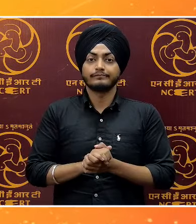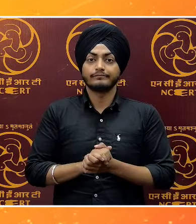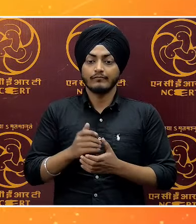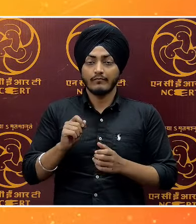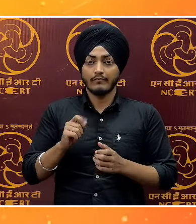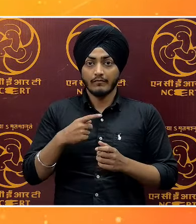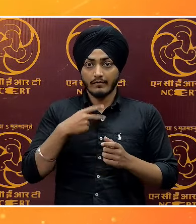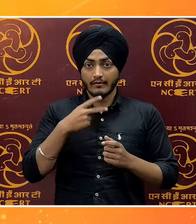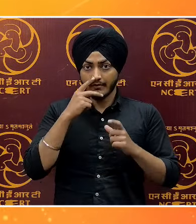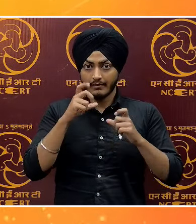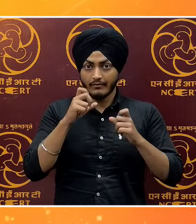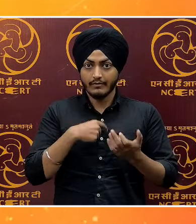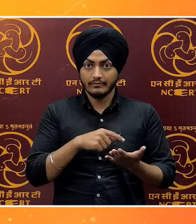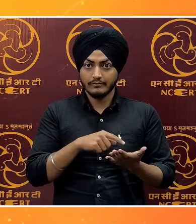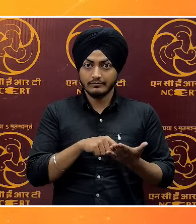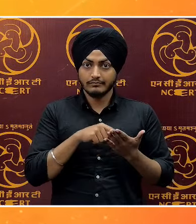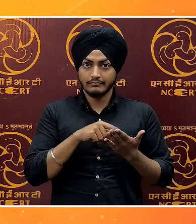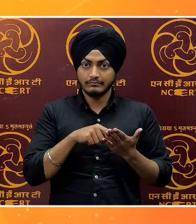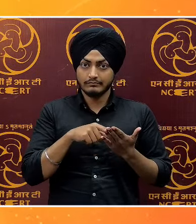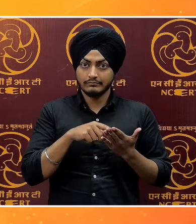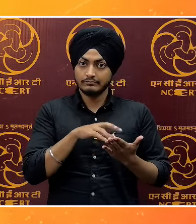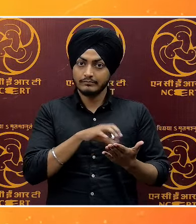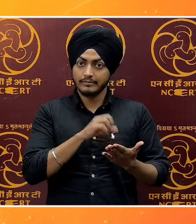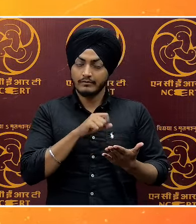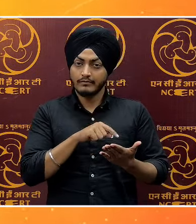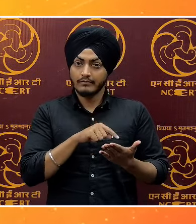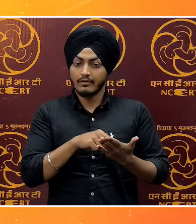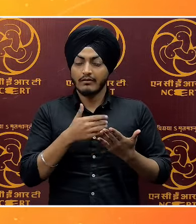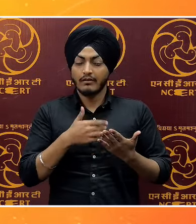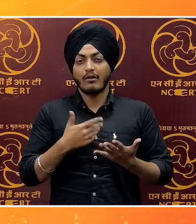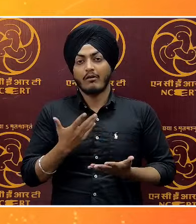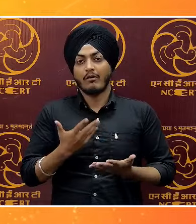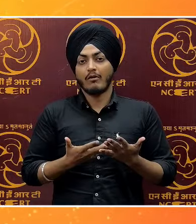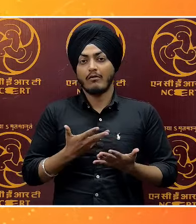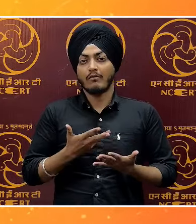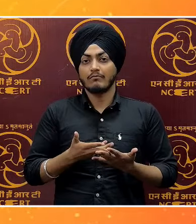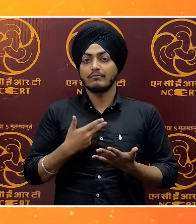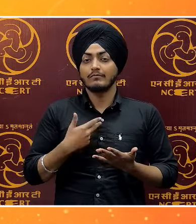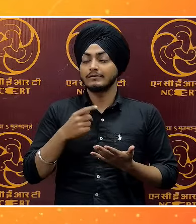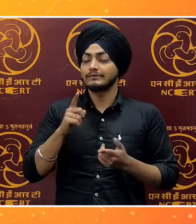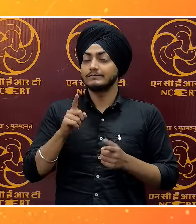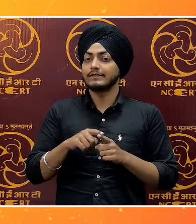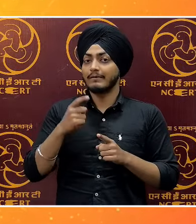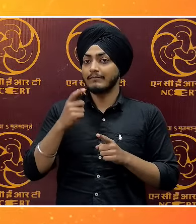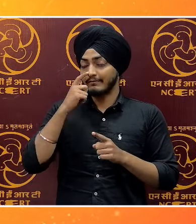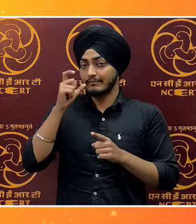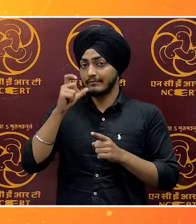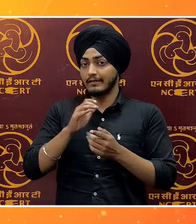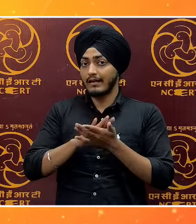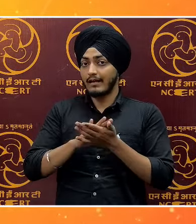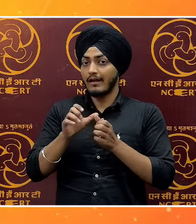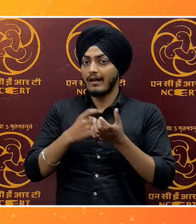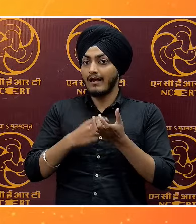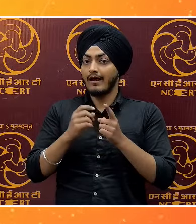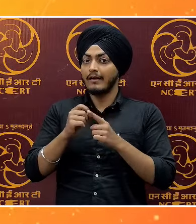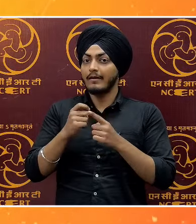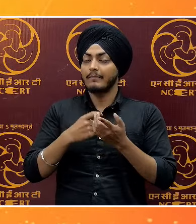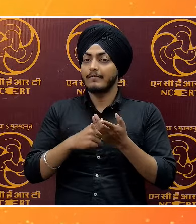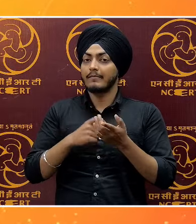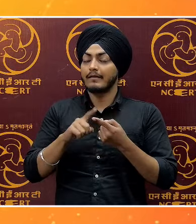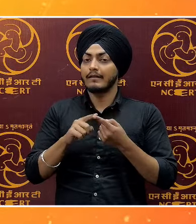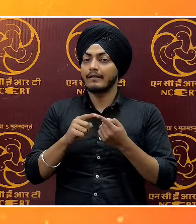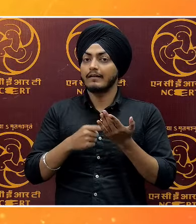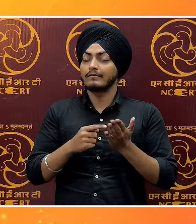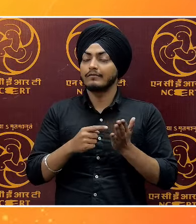the picture. Okay, Harpreet? Yeah. So, here I am assuming that you are my grade 2 student. Sure. So, what do you see in